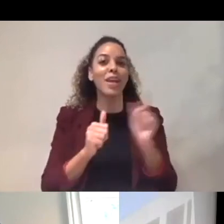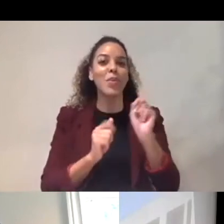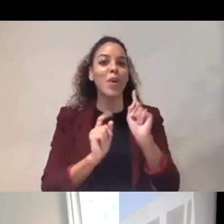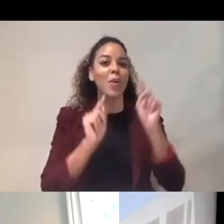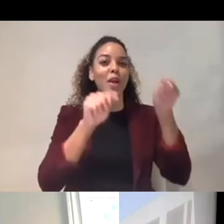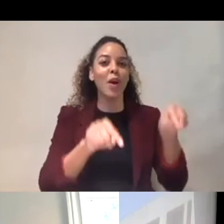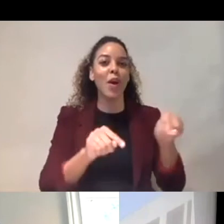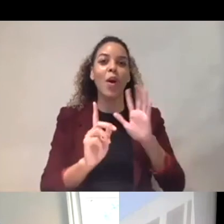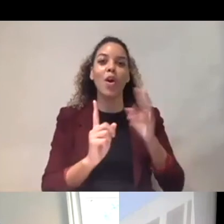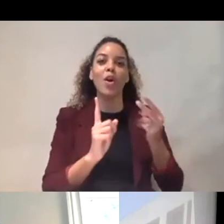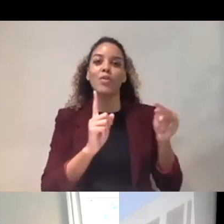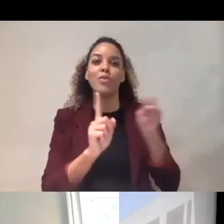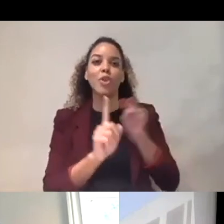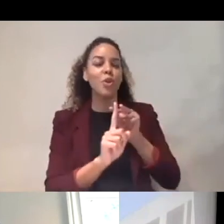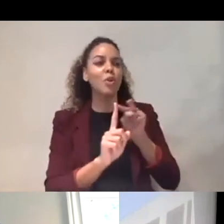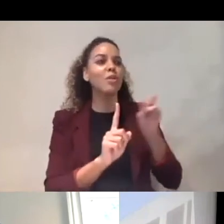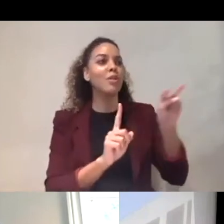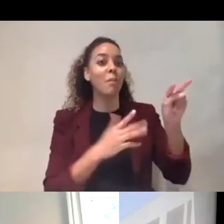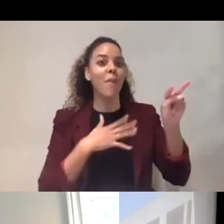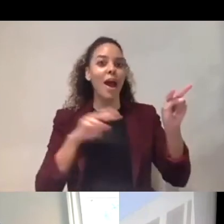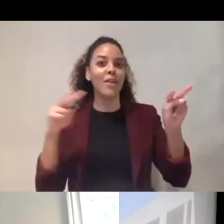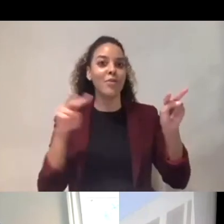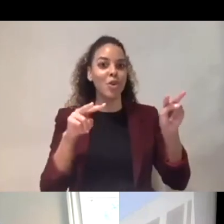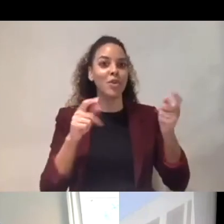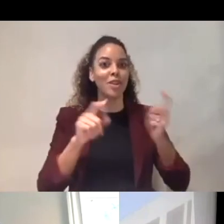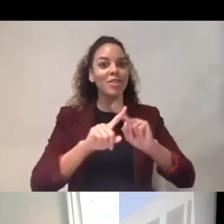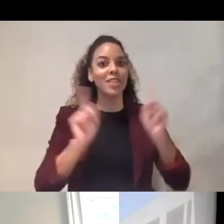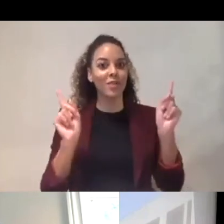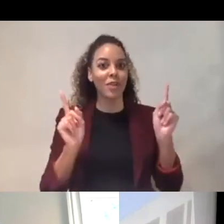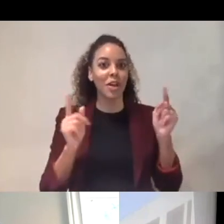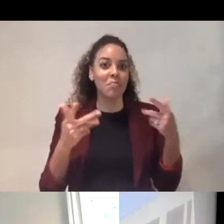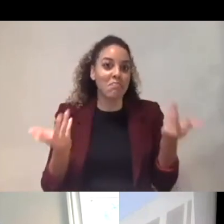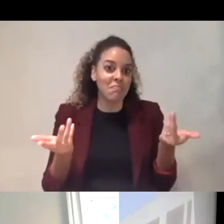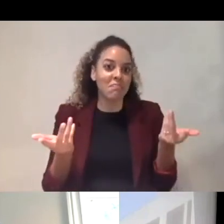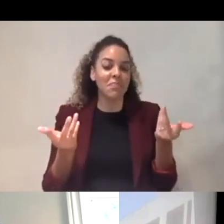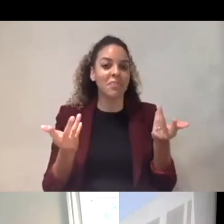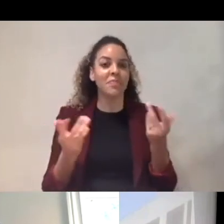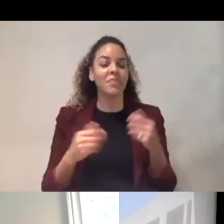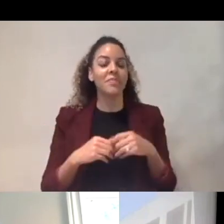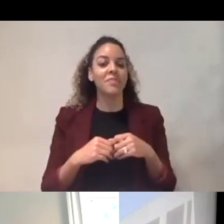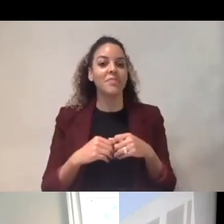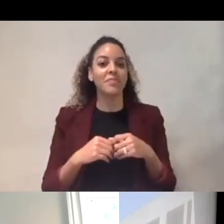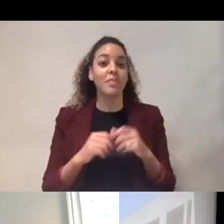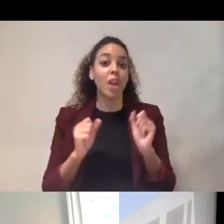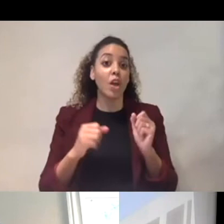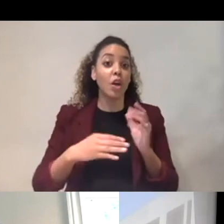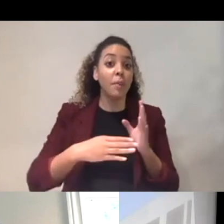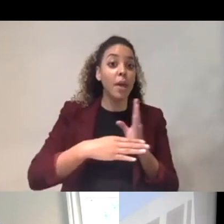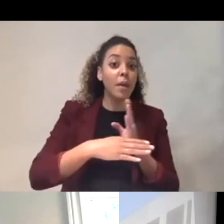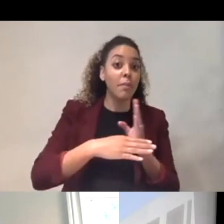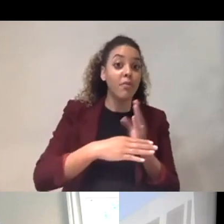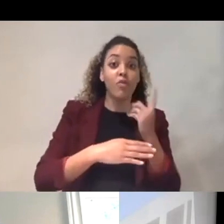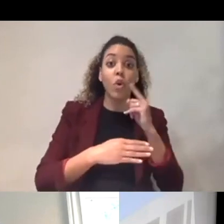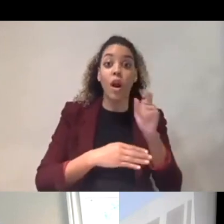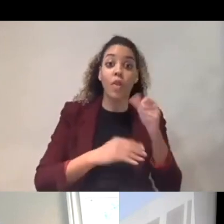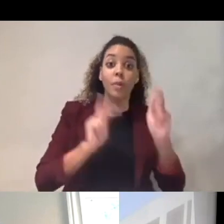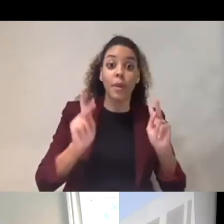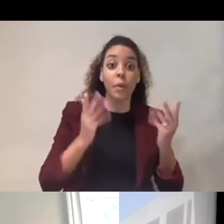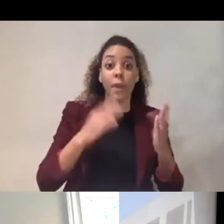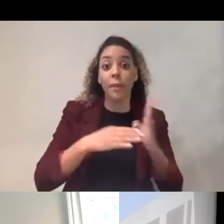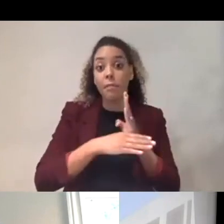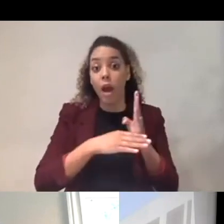And that's what neurodiversity is. And it could be someone with profound autism, but it could be moderate or mild. It could be someone that has